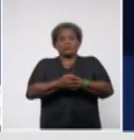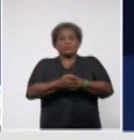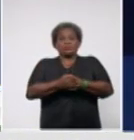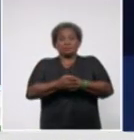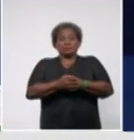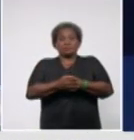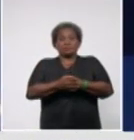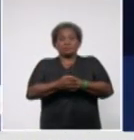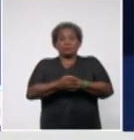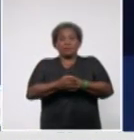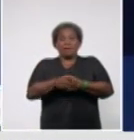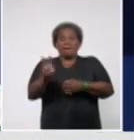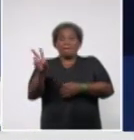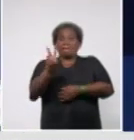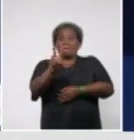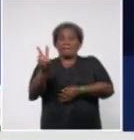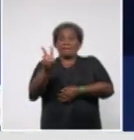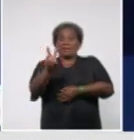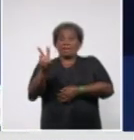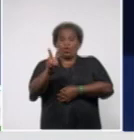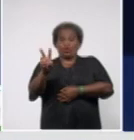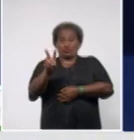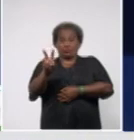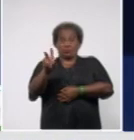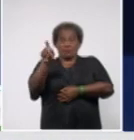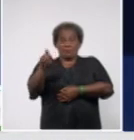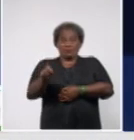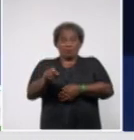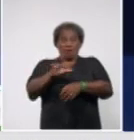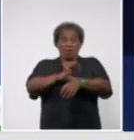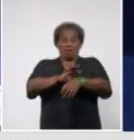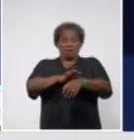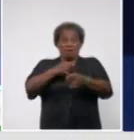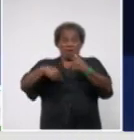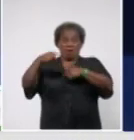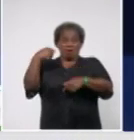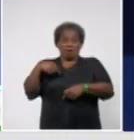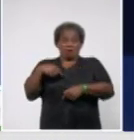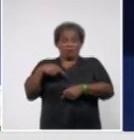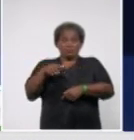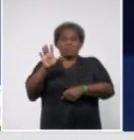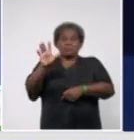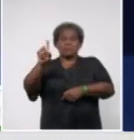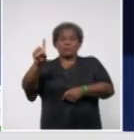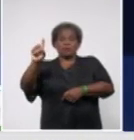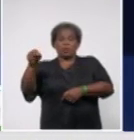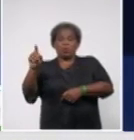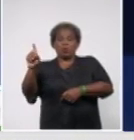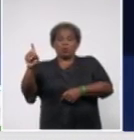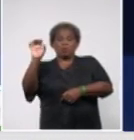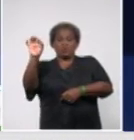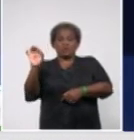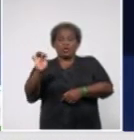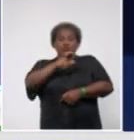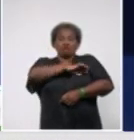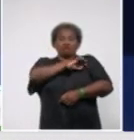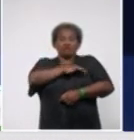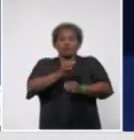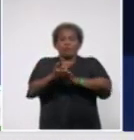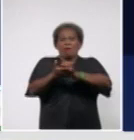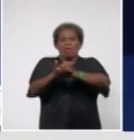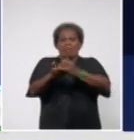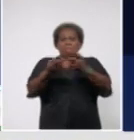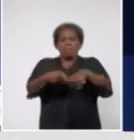58.5% of all positive cases on the island since the pandemic began, and